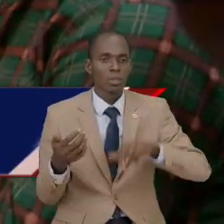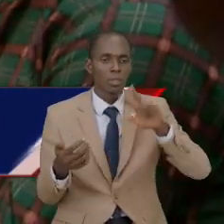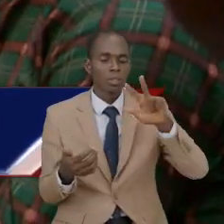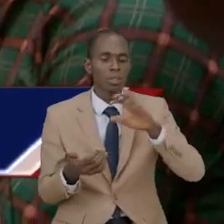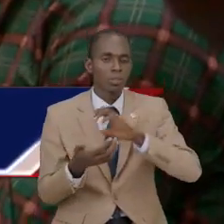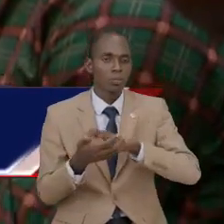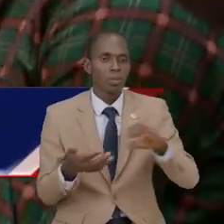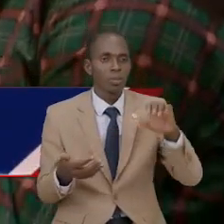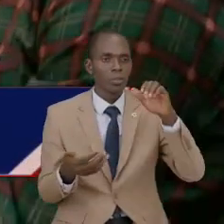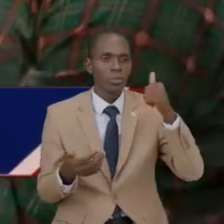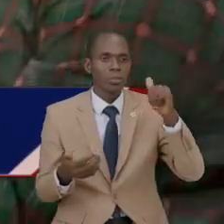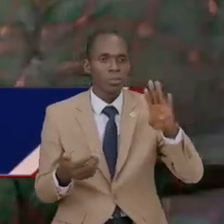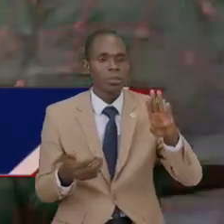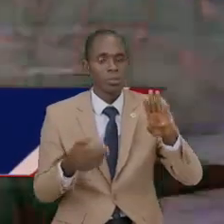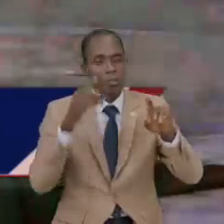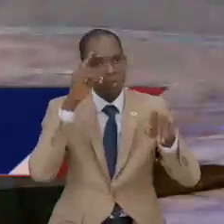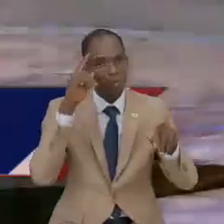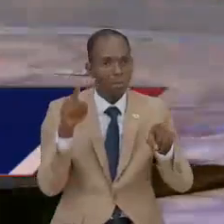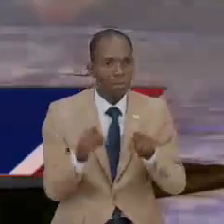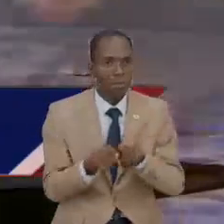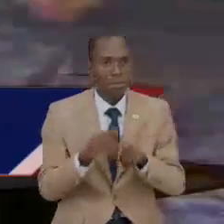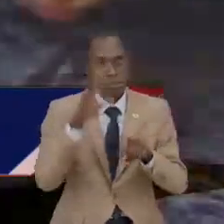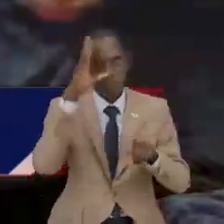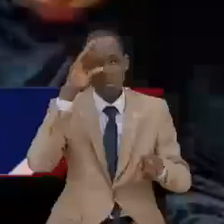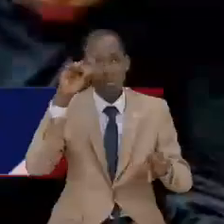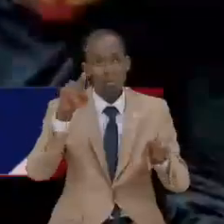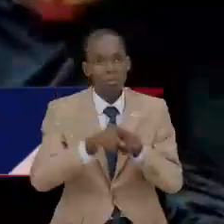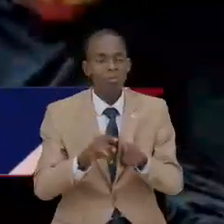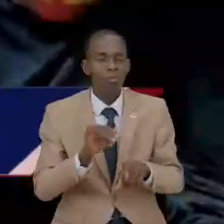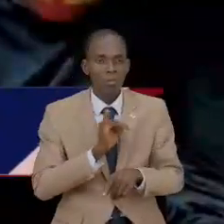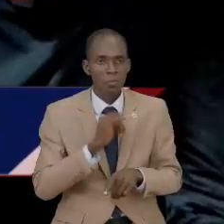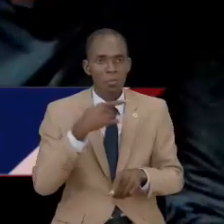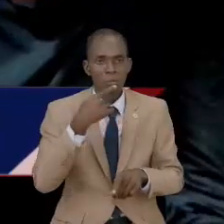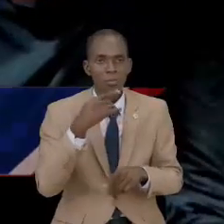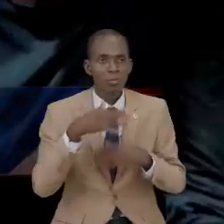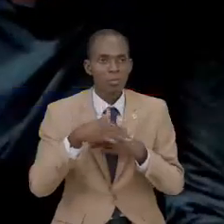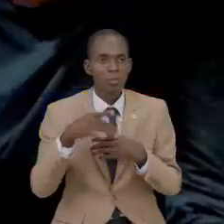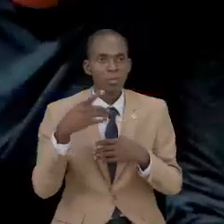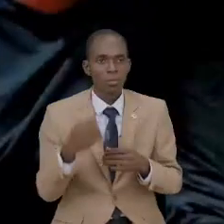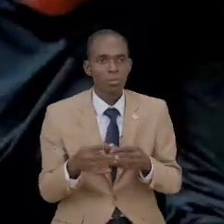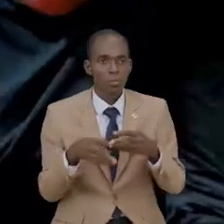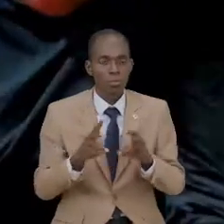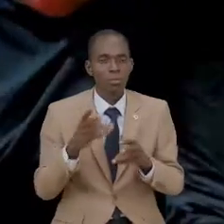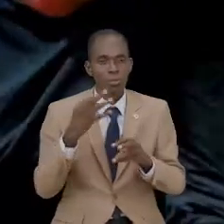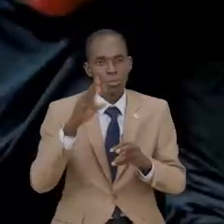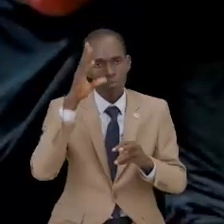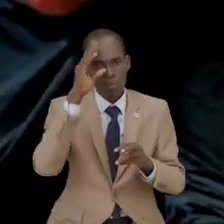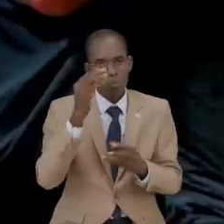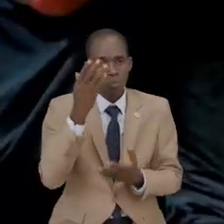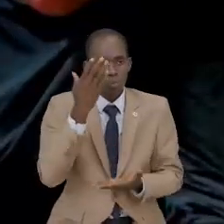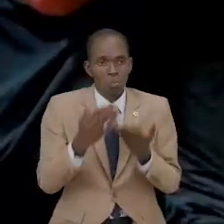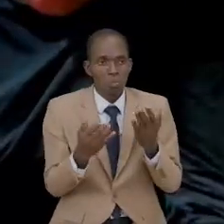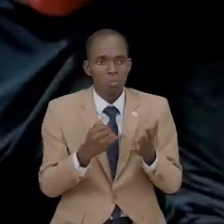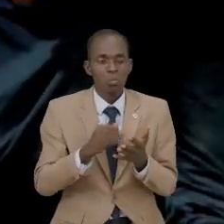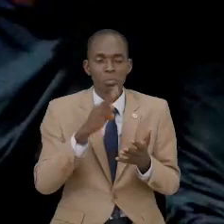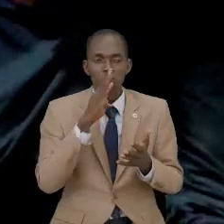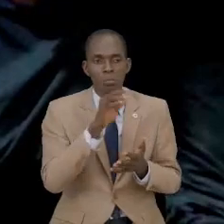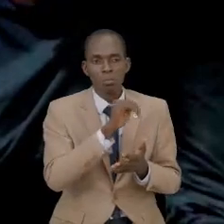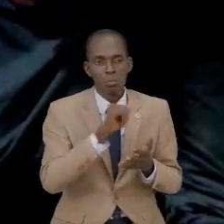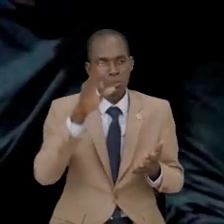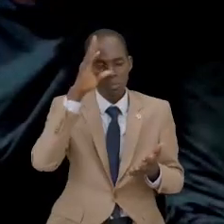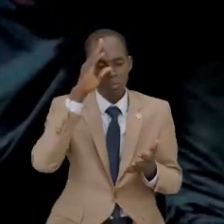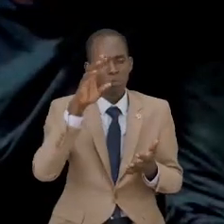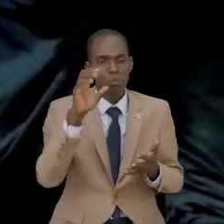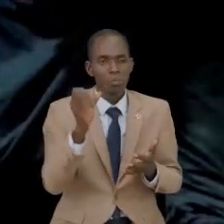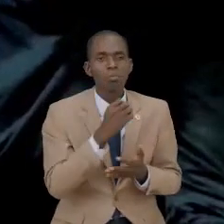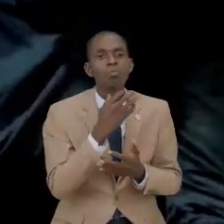manner of men. Though it be but a man's covenant, yet if